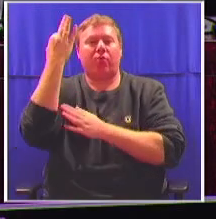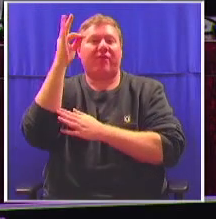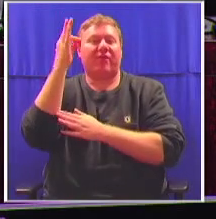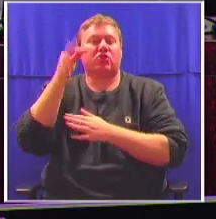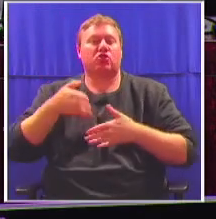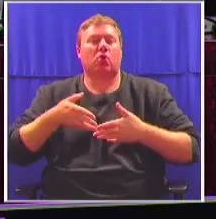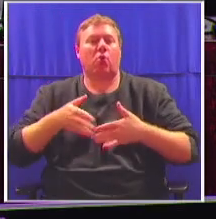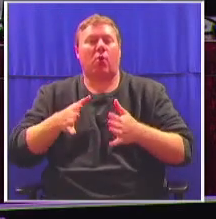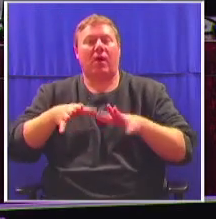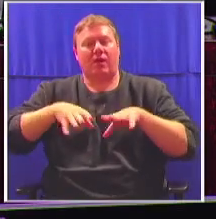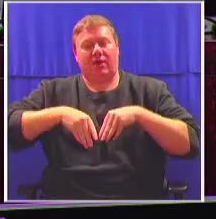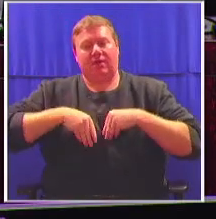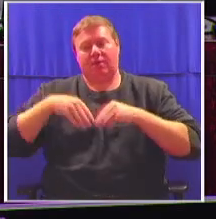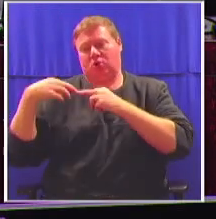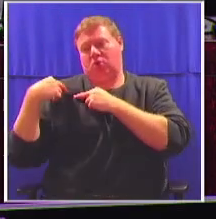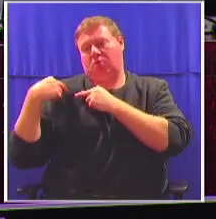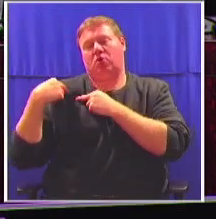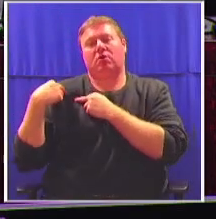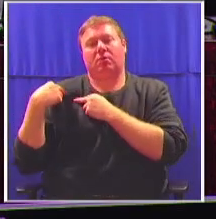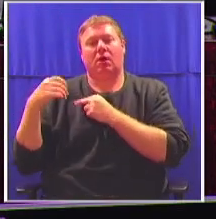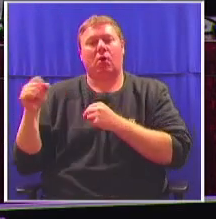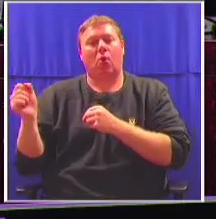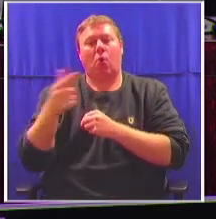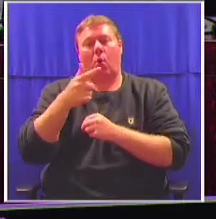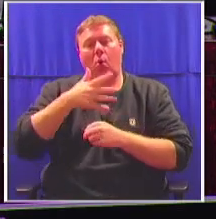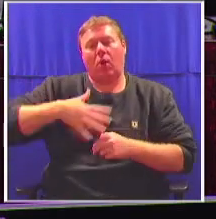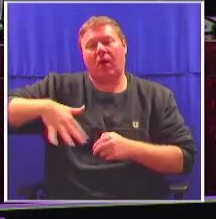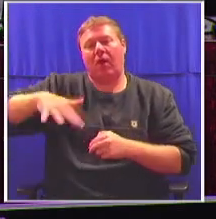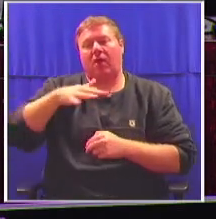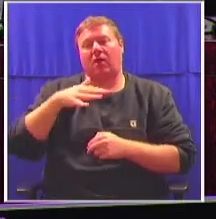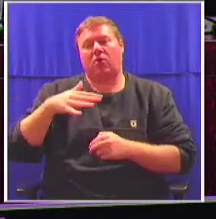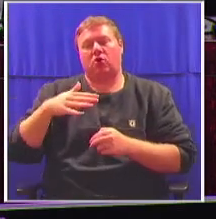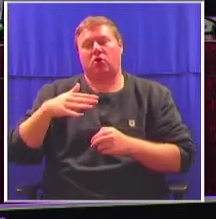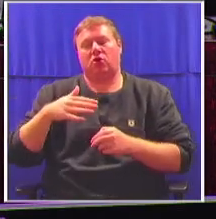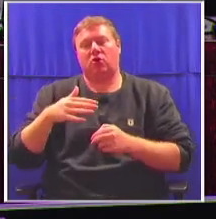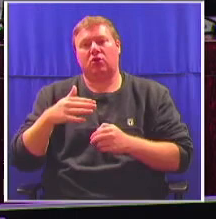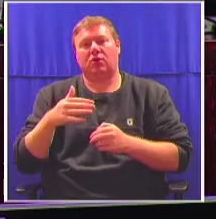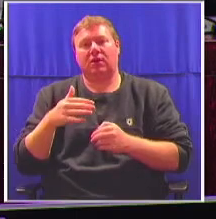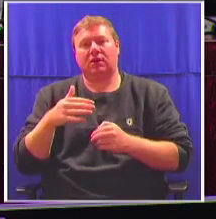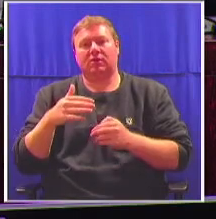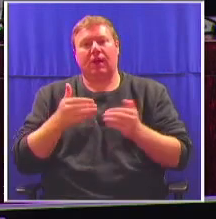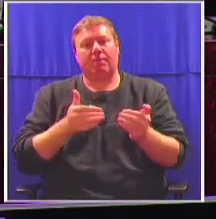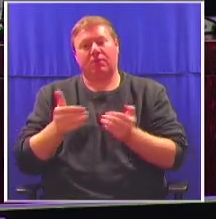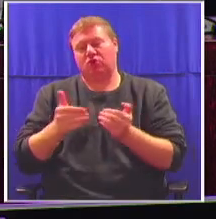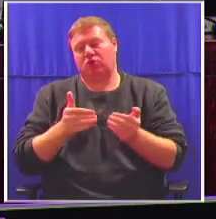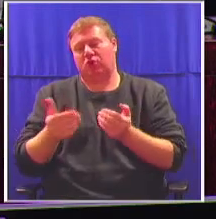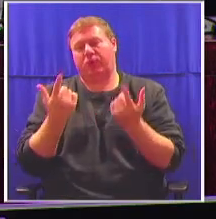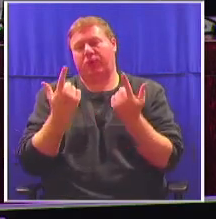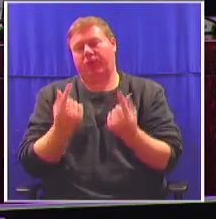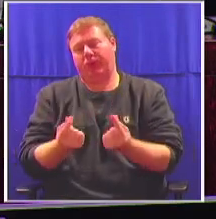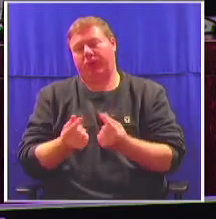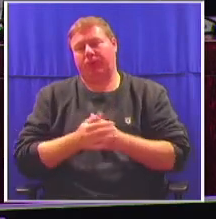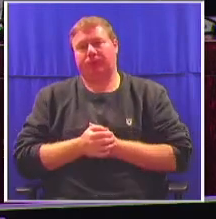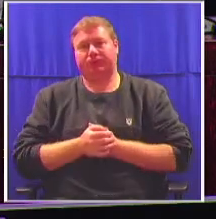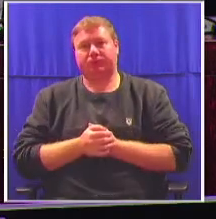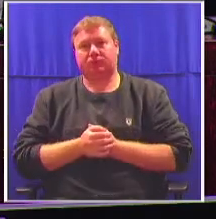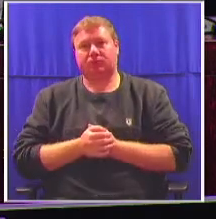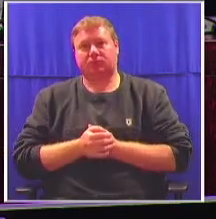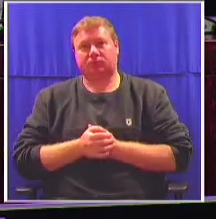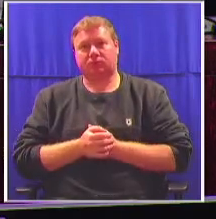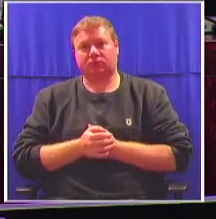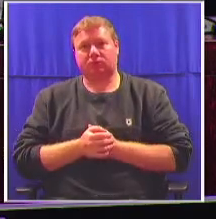and accountability of all spheres of our administration. From the advent of